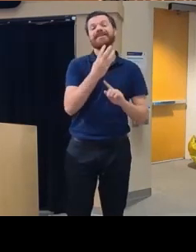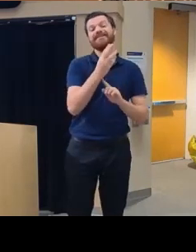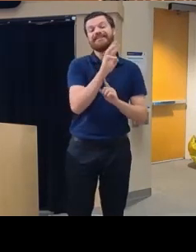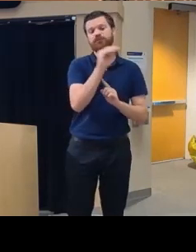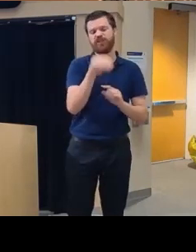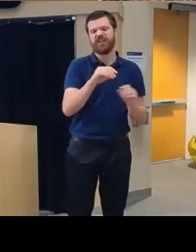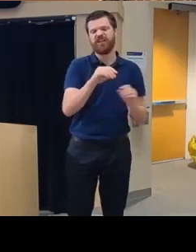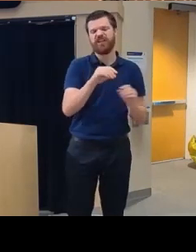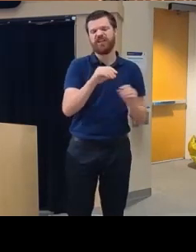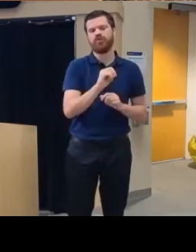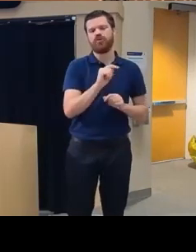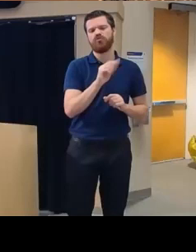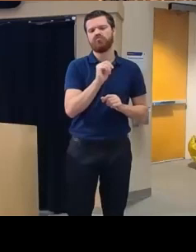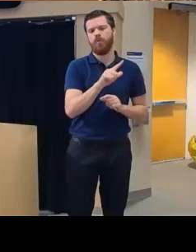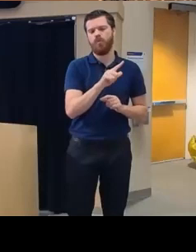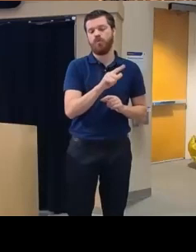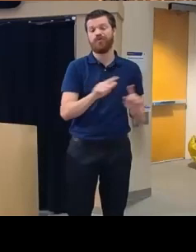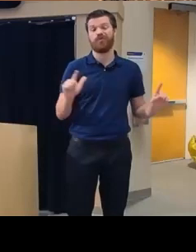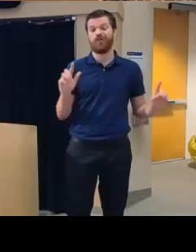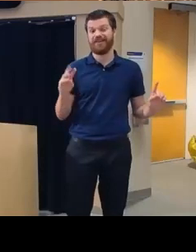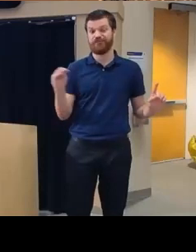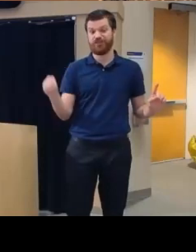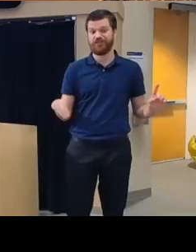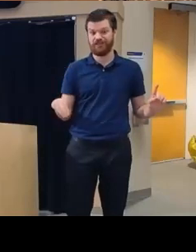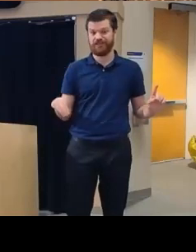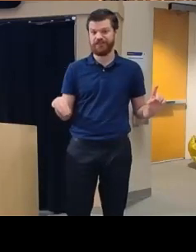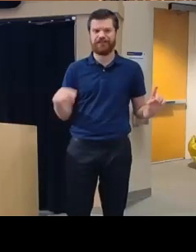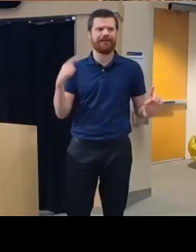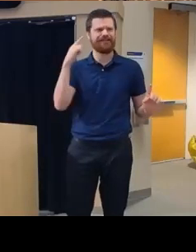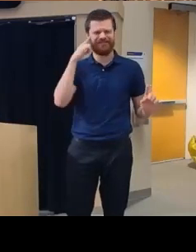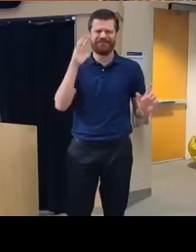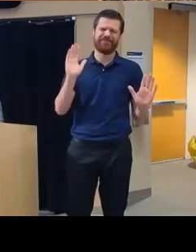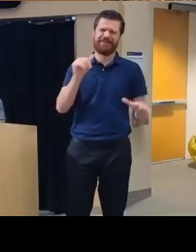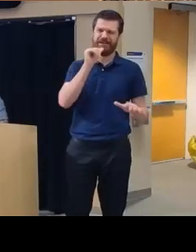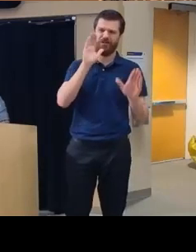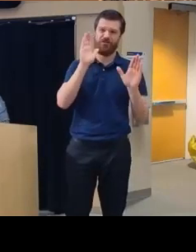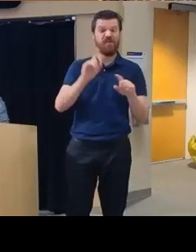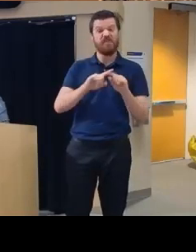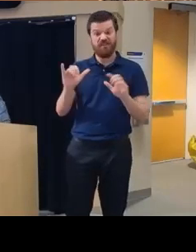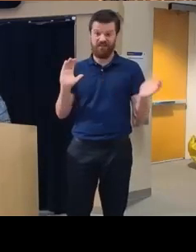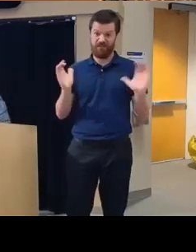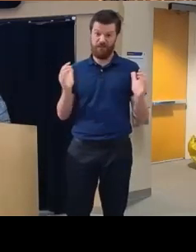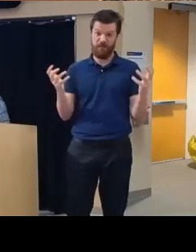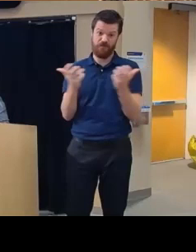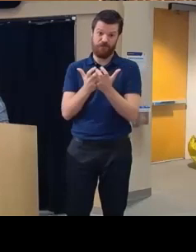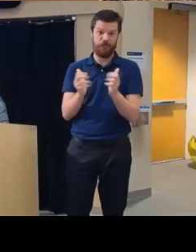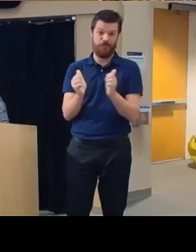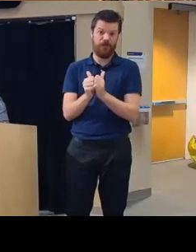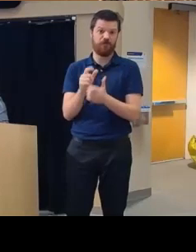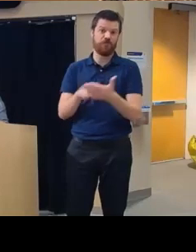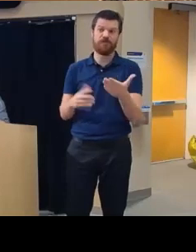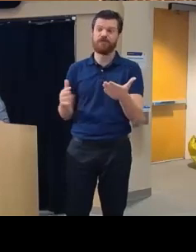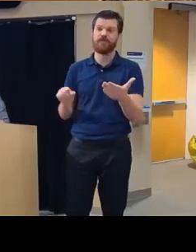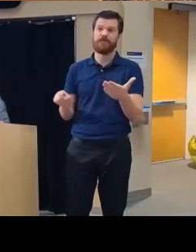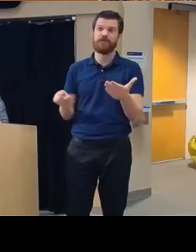6% in the control, which 26%, I mean, doesn't sound great, but that's pretty comparable to, what kind